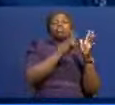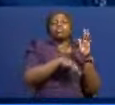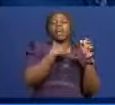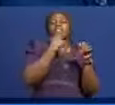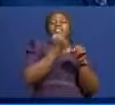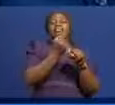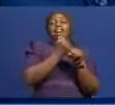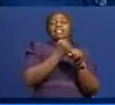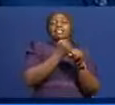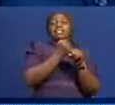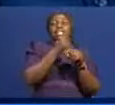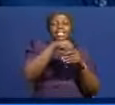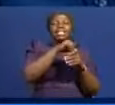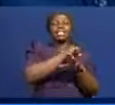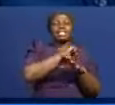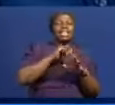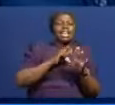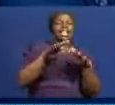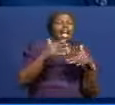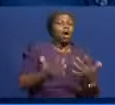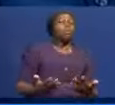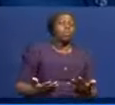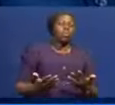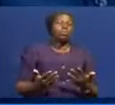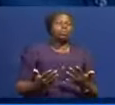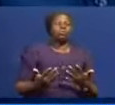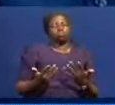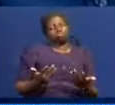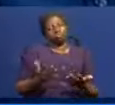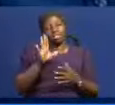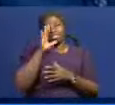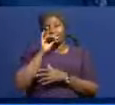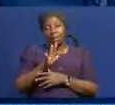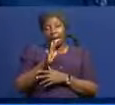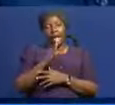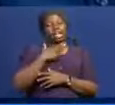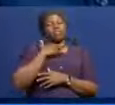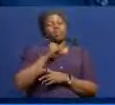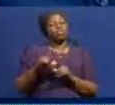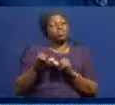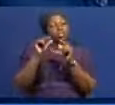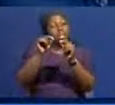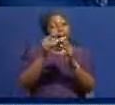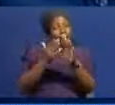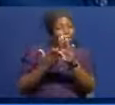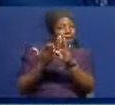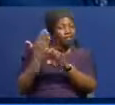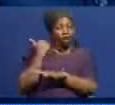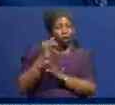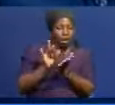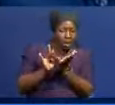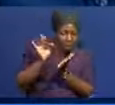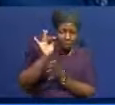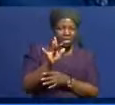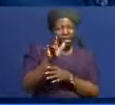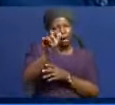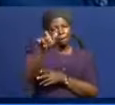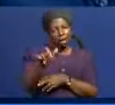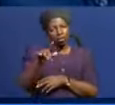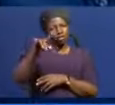on this in this Senate? So, Mr. Speaker, I want to say, before we impeach anyone, we